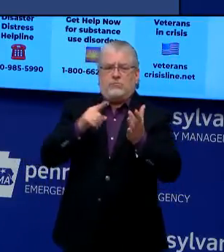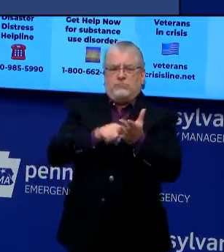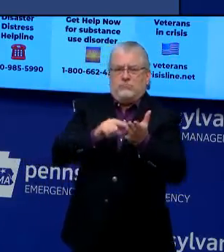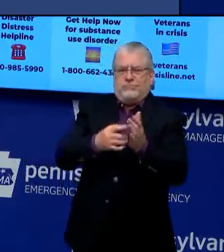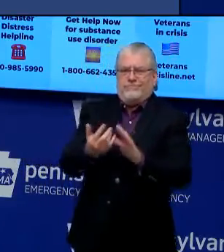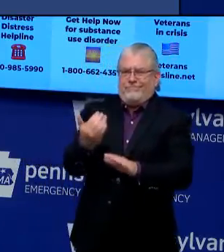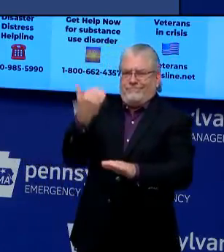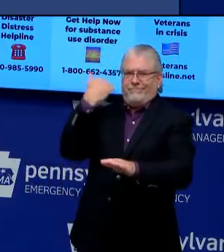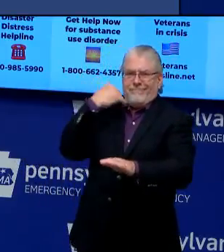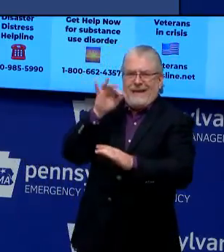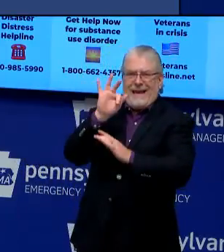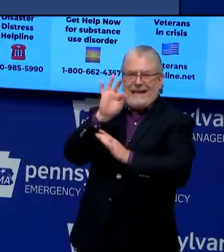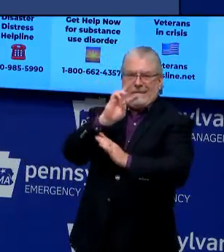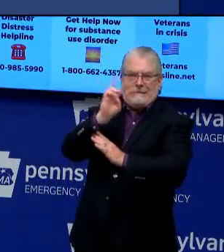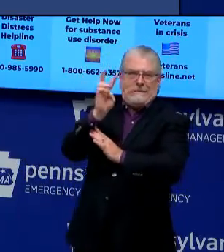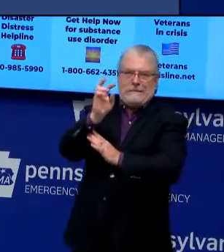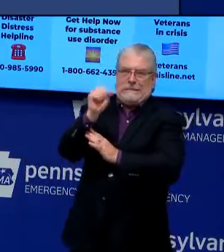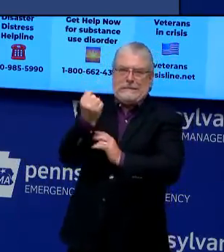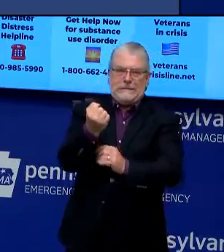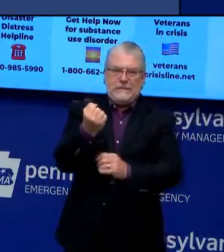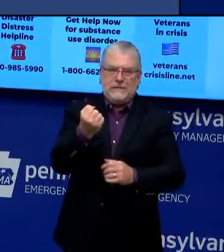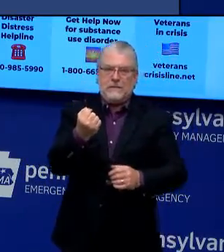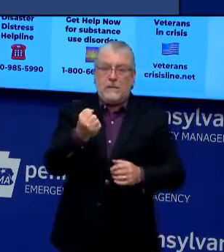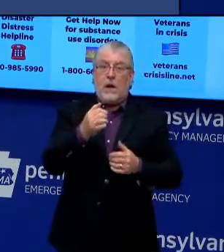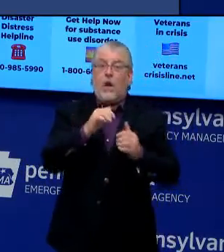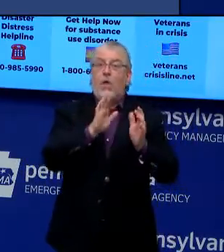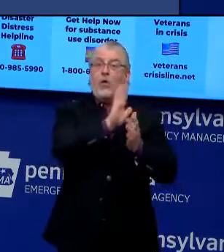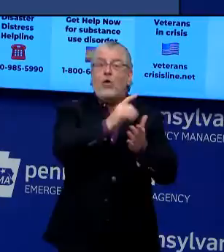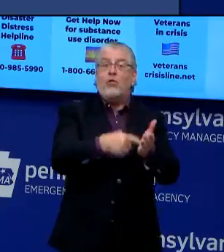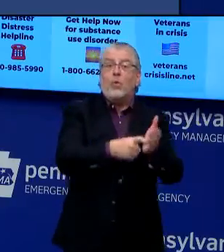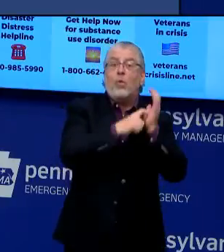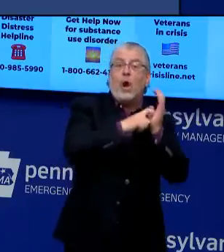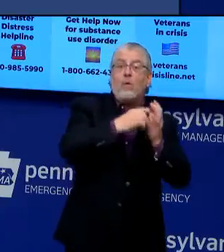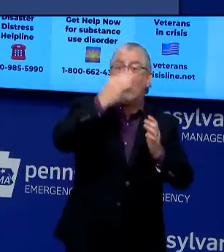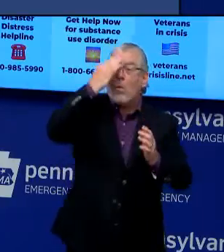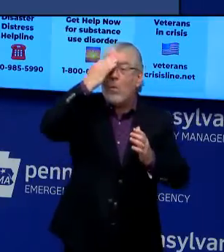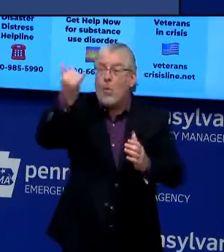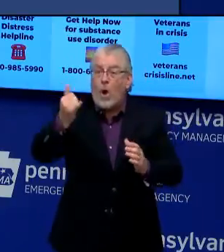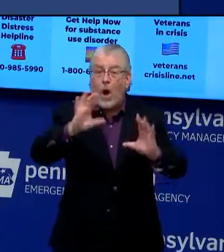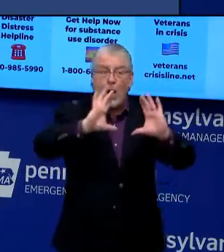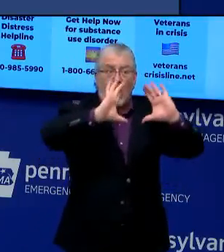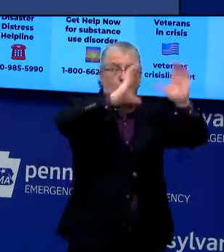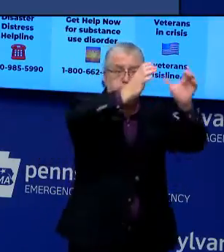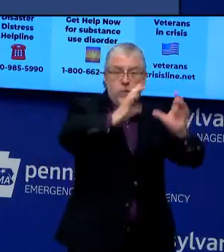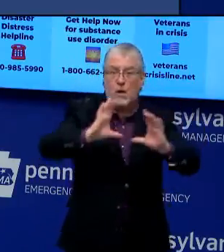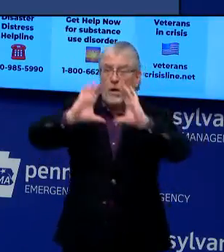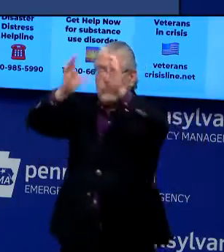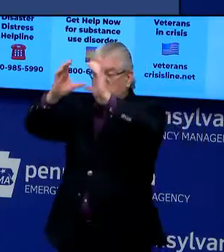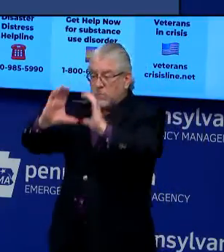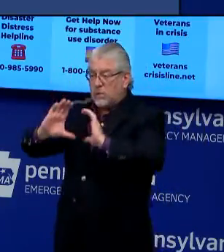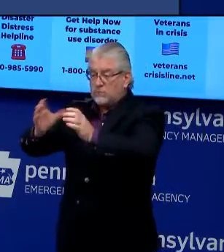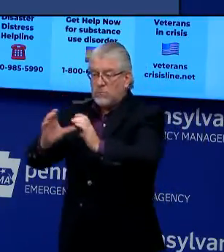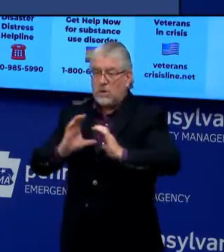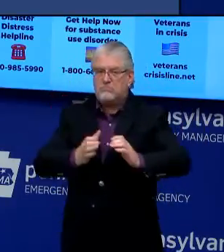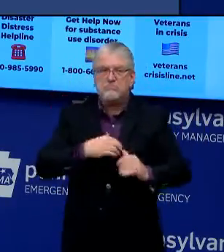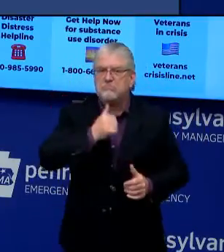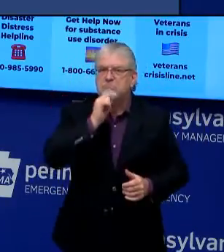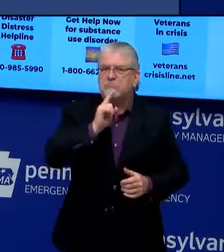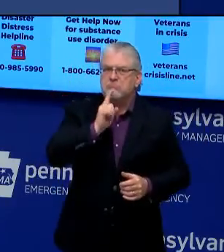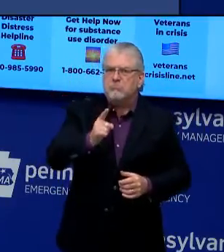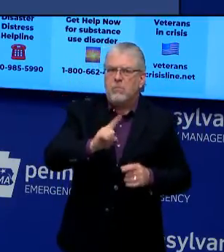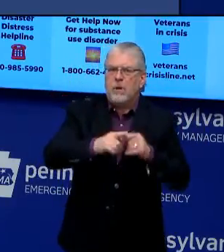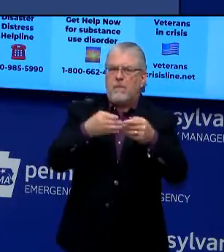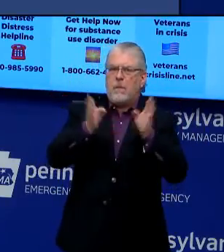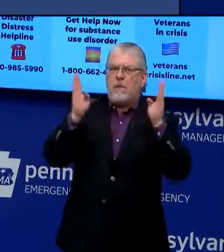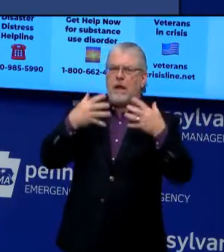and I don't know exactly what the rationale for including different counties in different regions, but the Department of Health has been working with these regions for